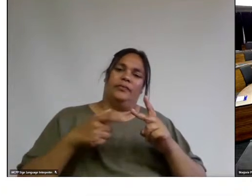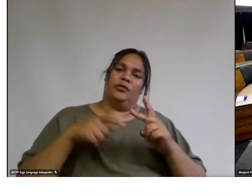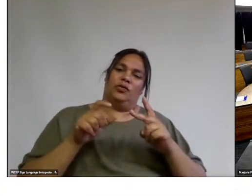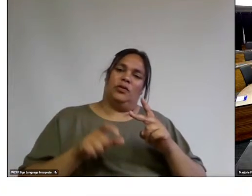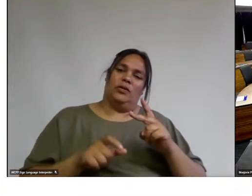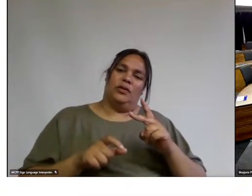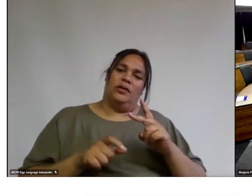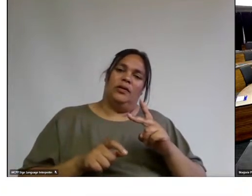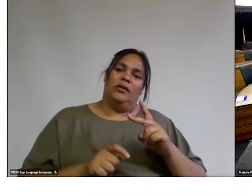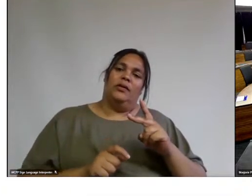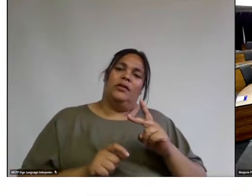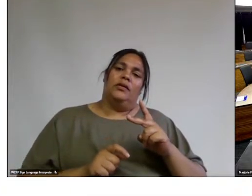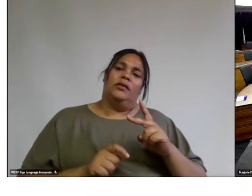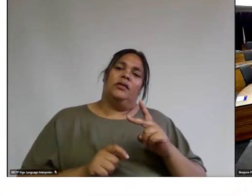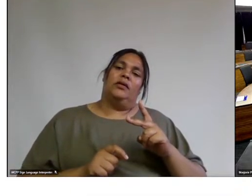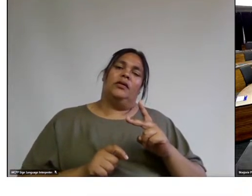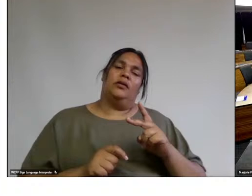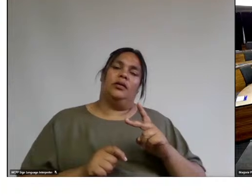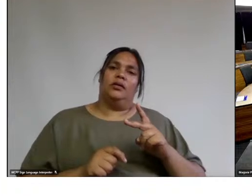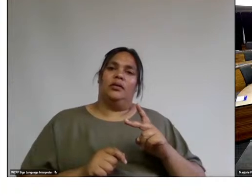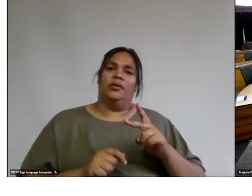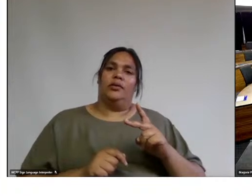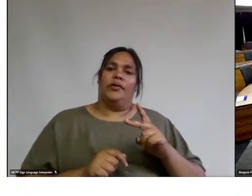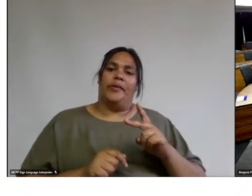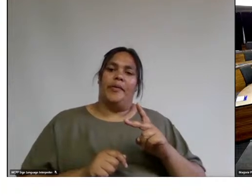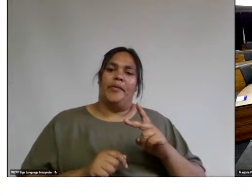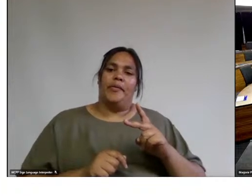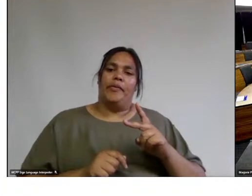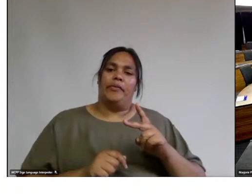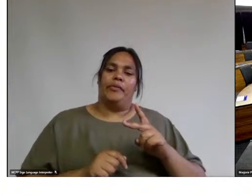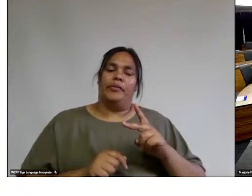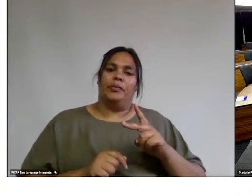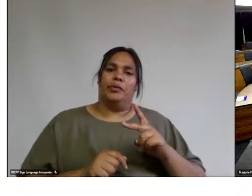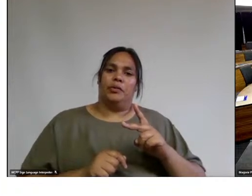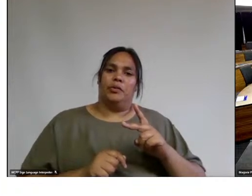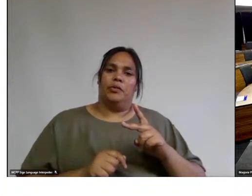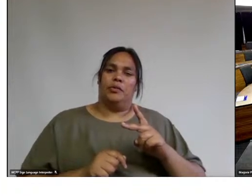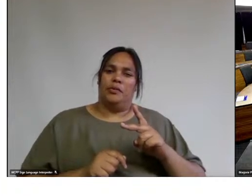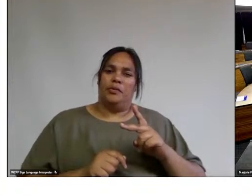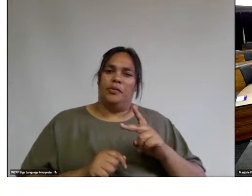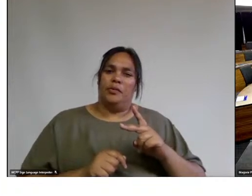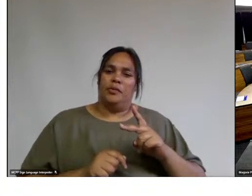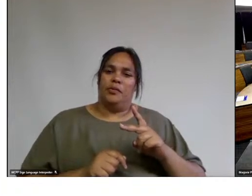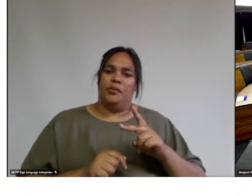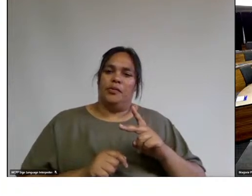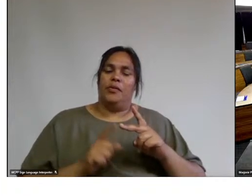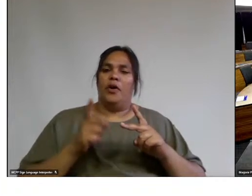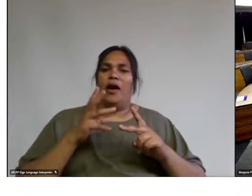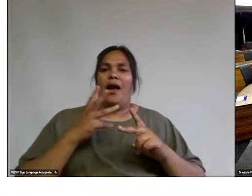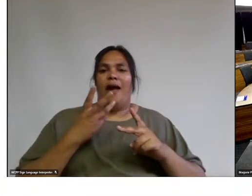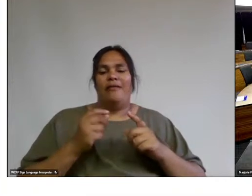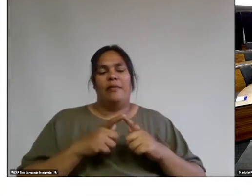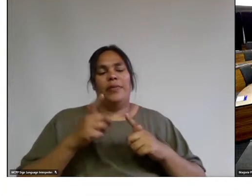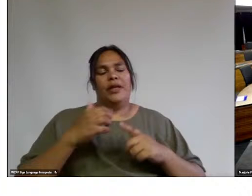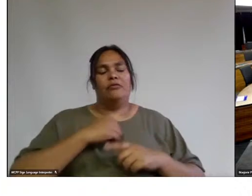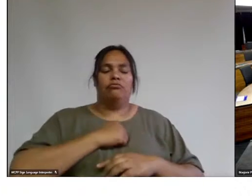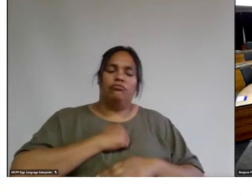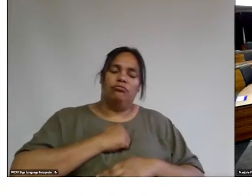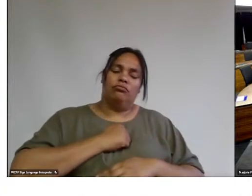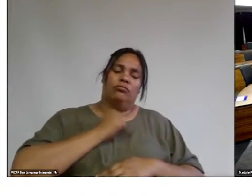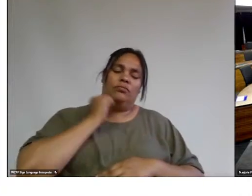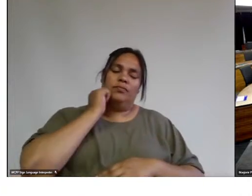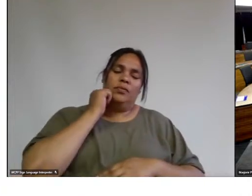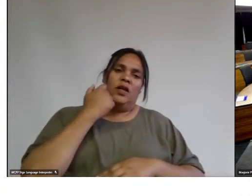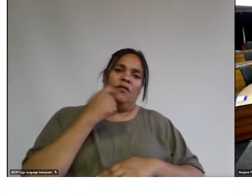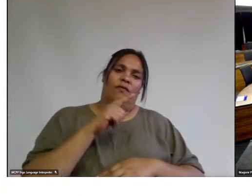Chair, I think that one has a great deal of sympathy for the department in terms